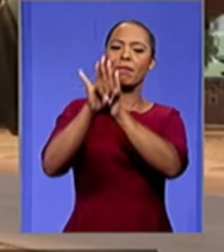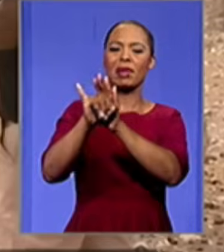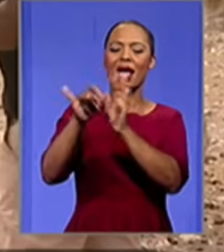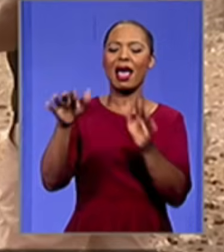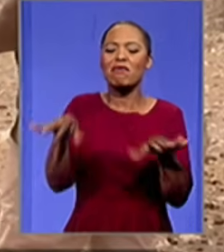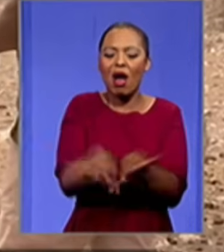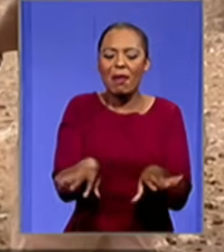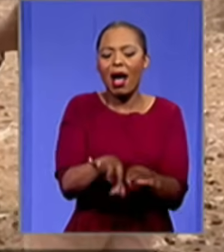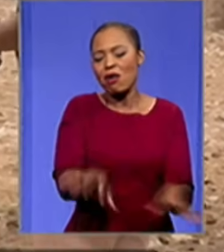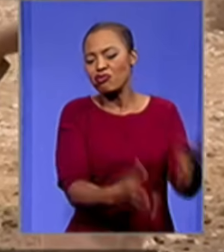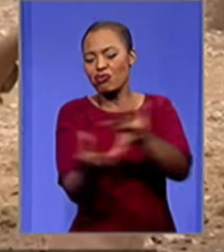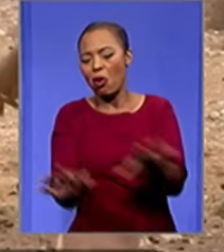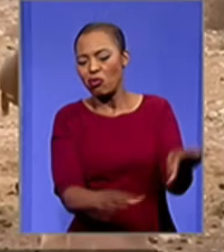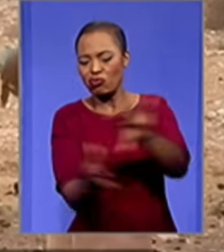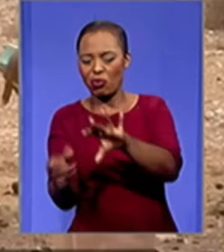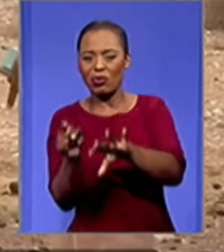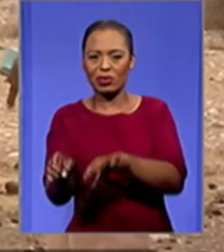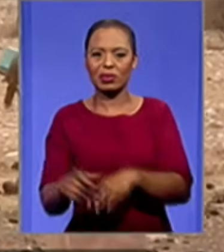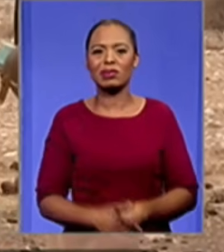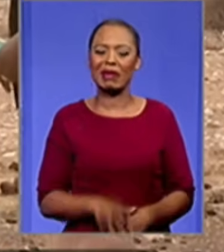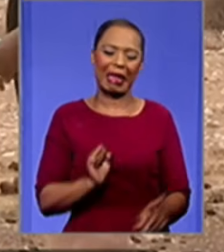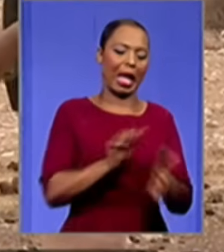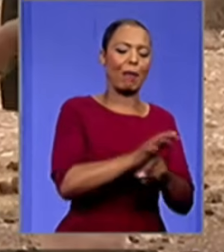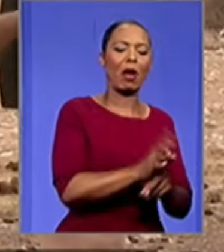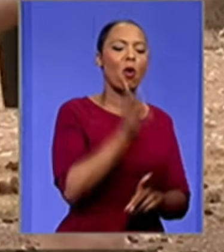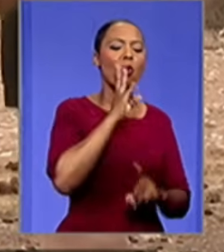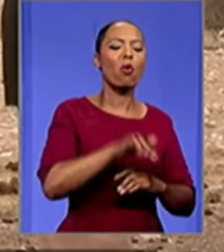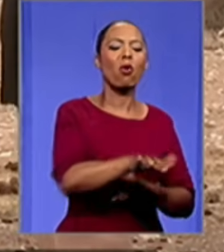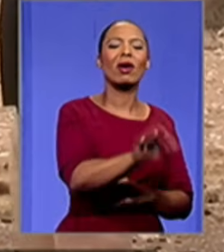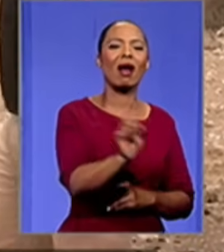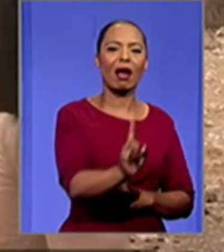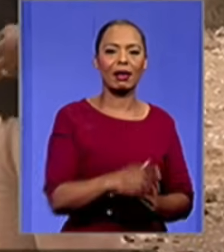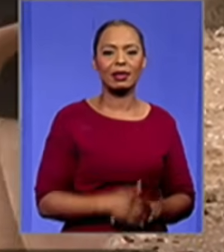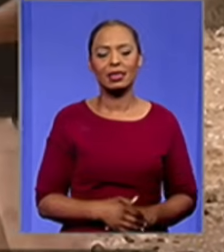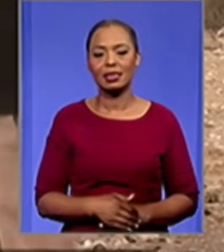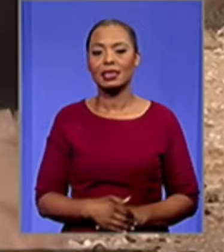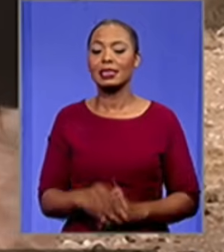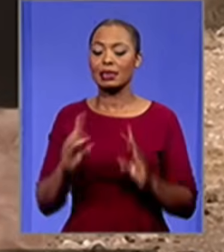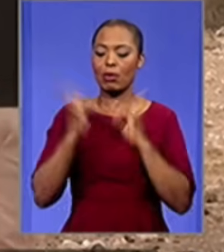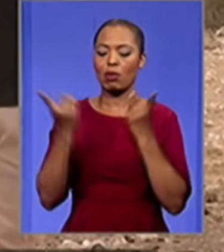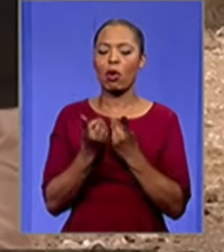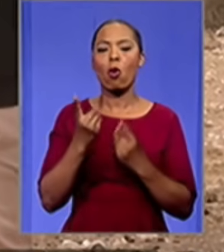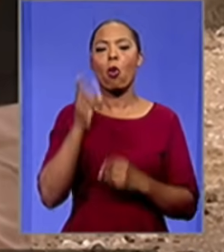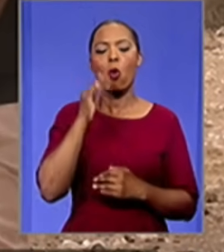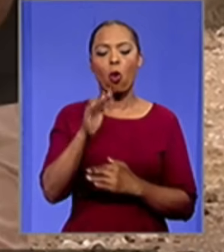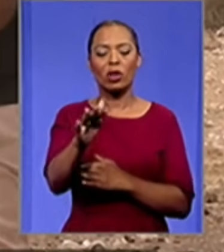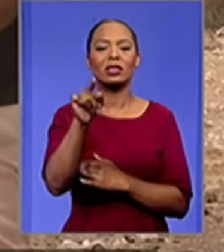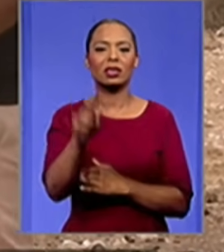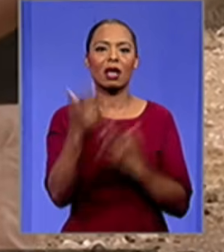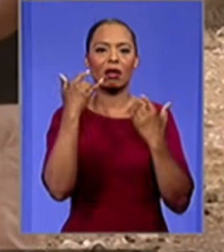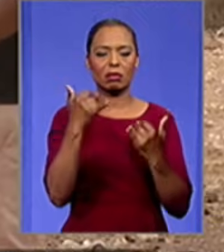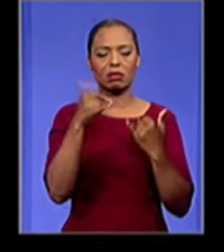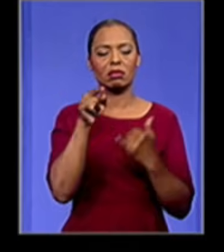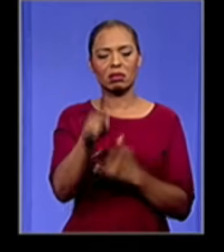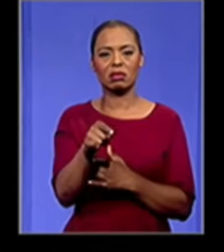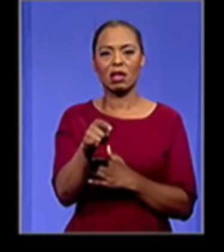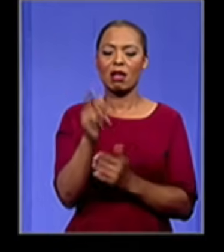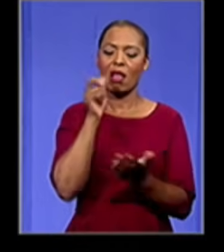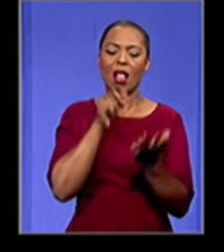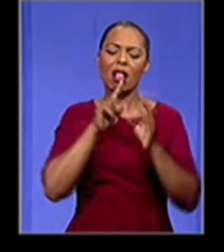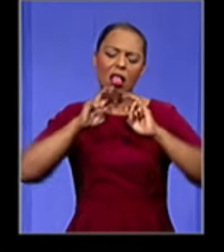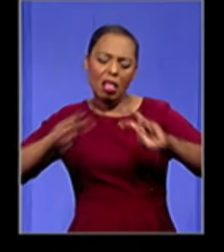teng. Lefapha la metsi mo profenseng le ne la dira dipatlisiso ebile la kwalela moagi yo tlhagisitseng